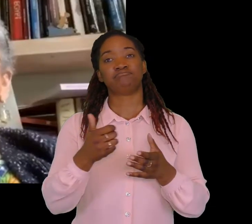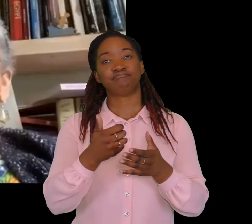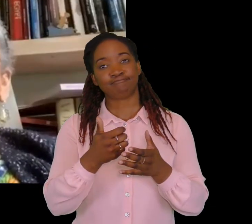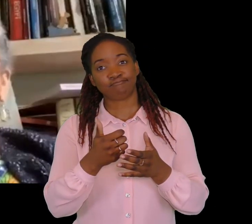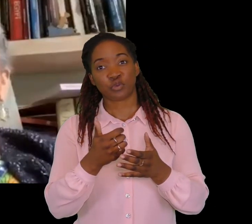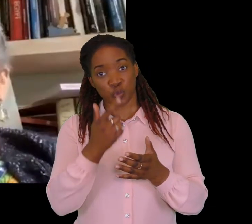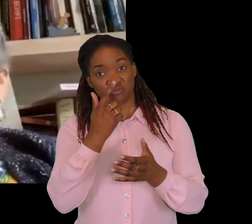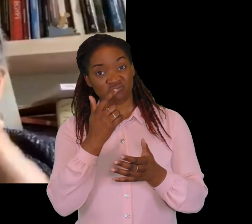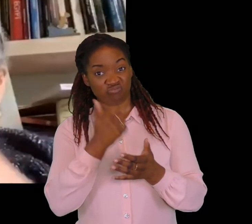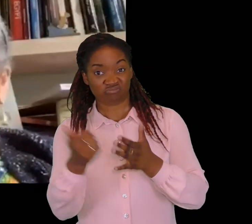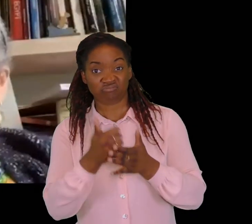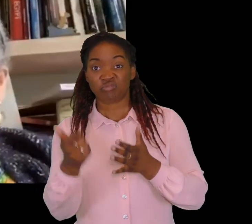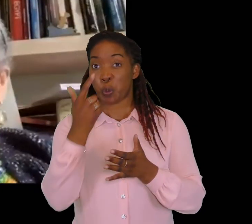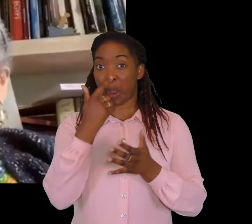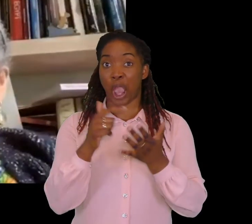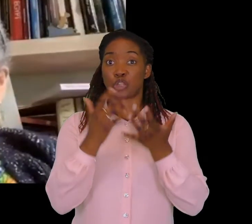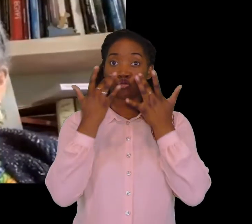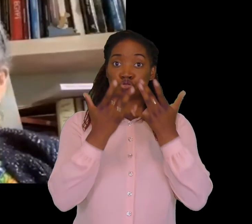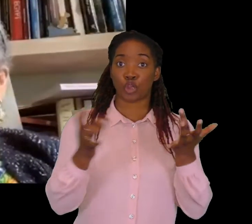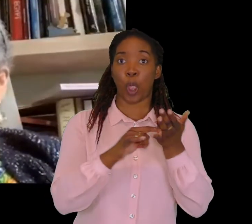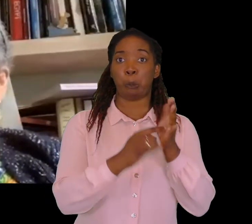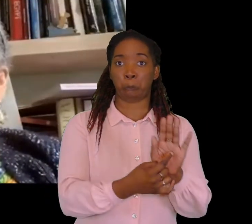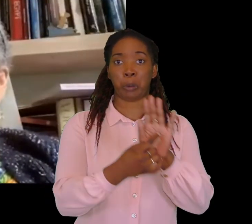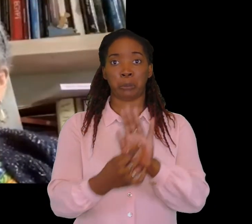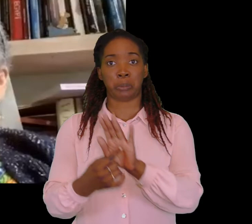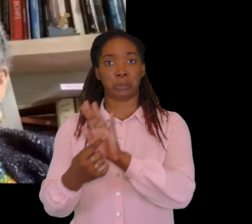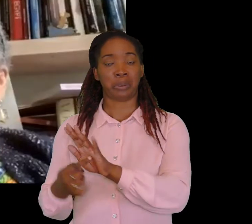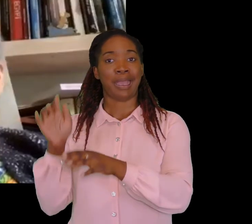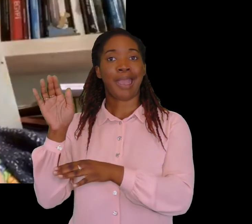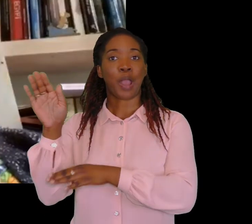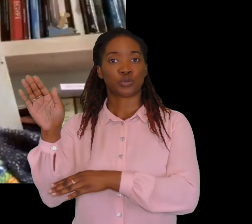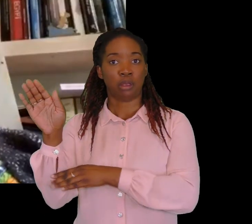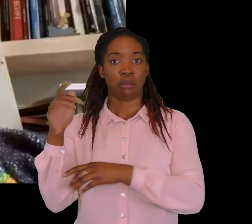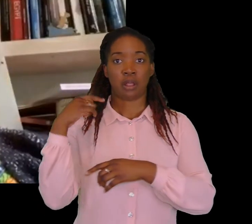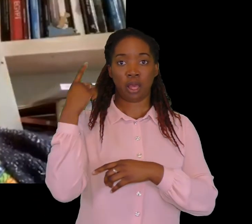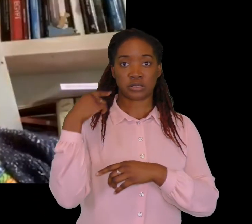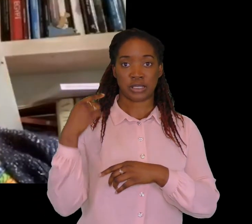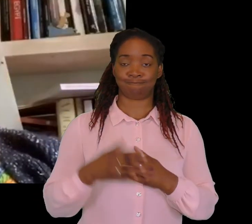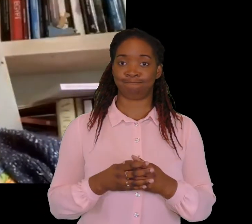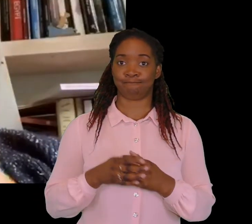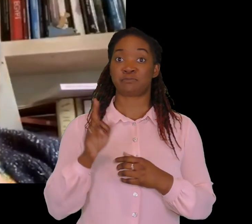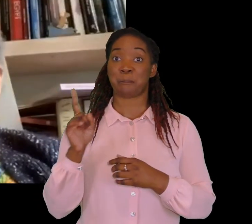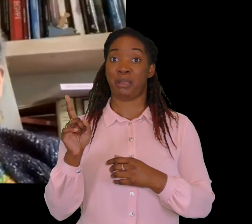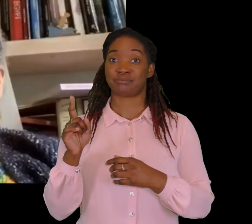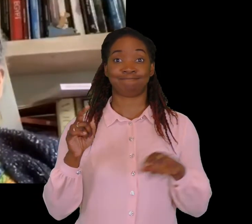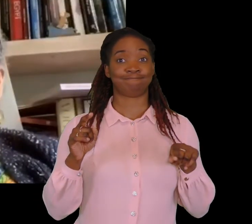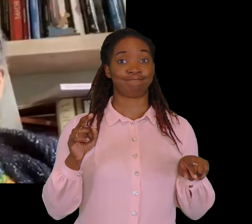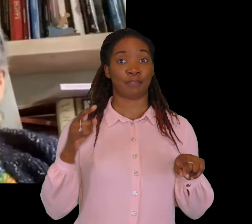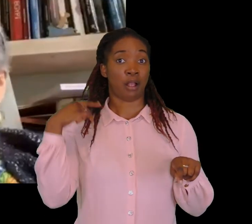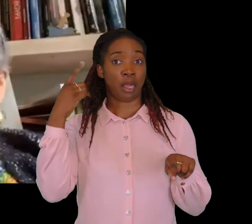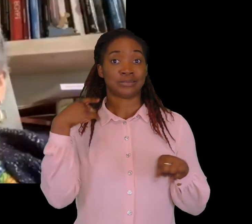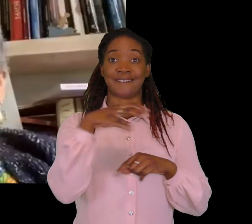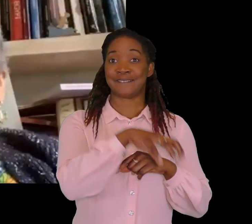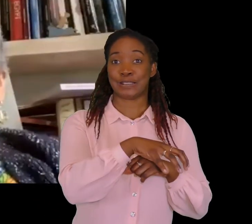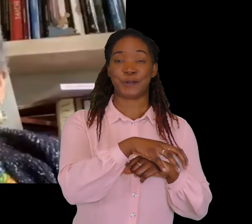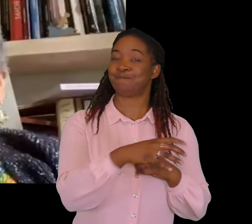you would be able to show, as an artist, show outside of London, but you wouldn't necessarily have a London venue.